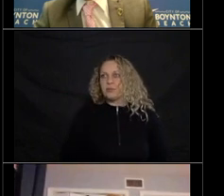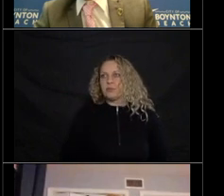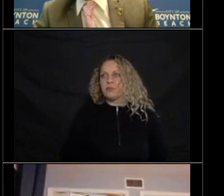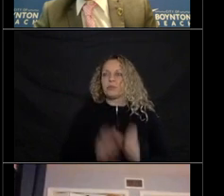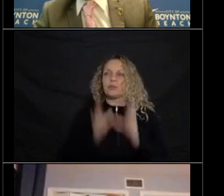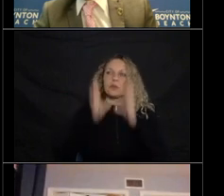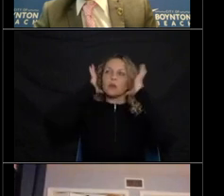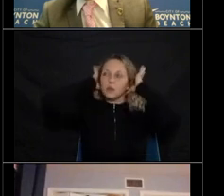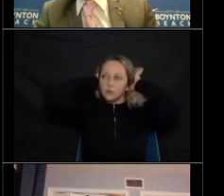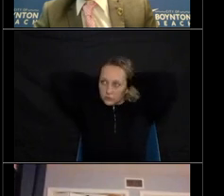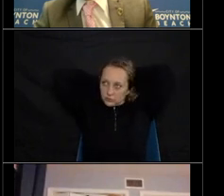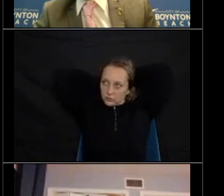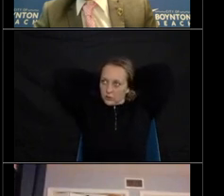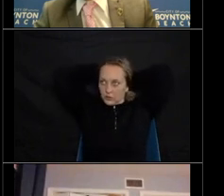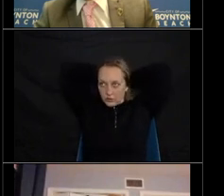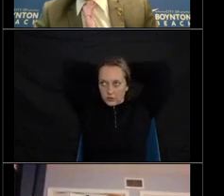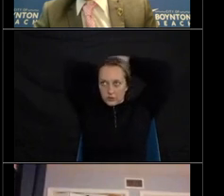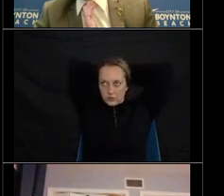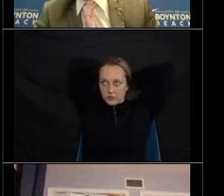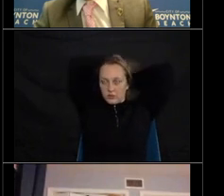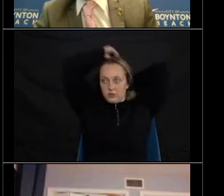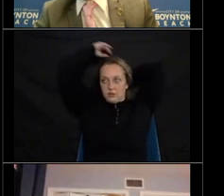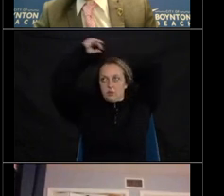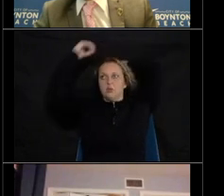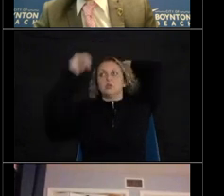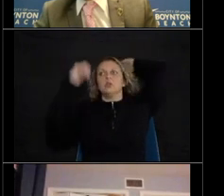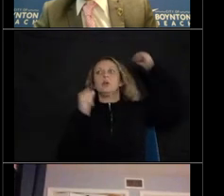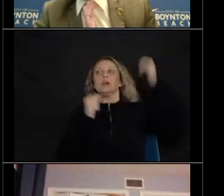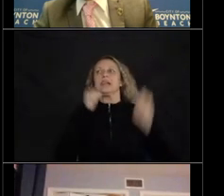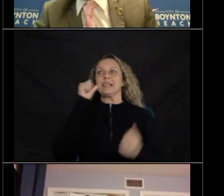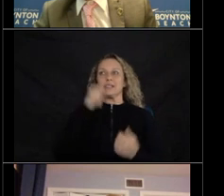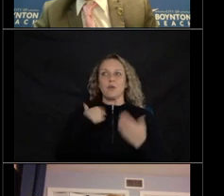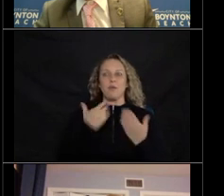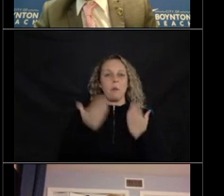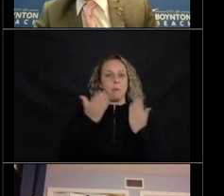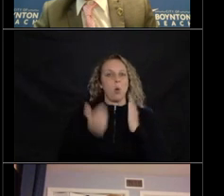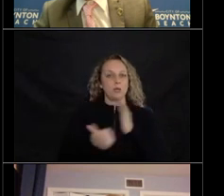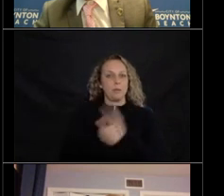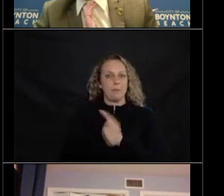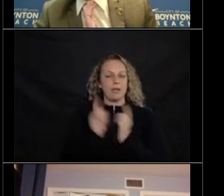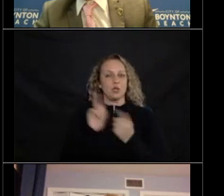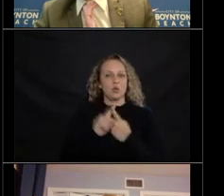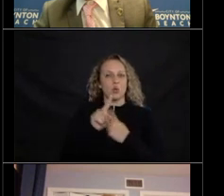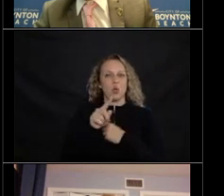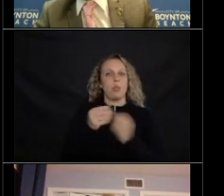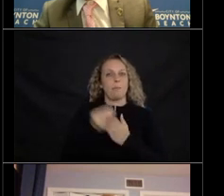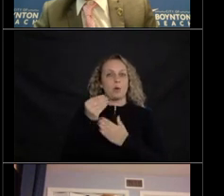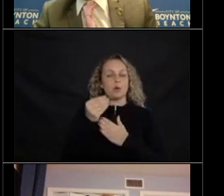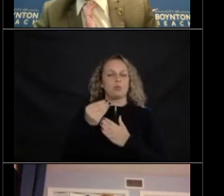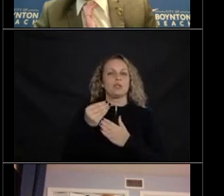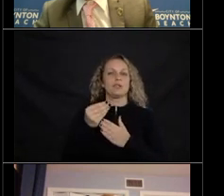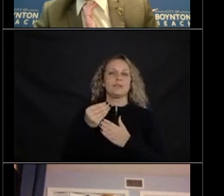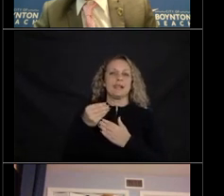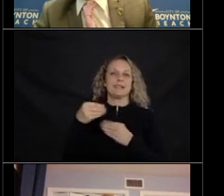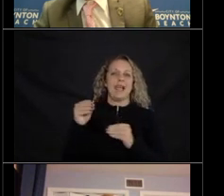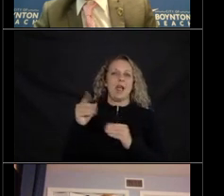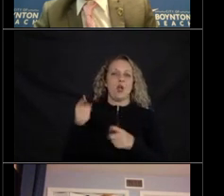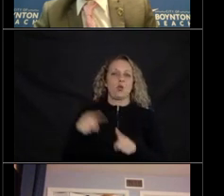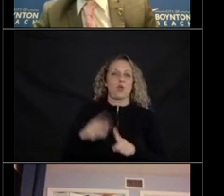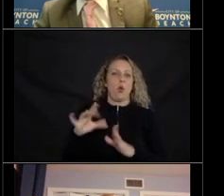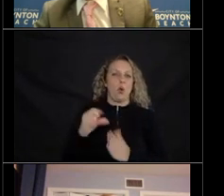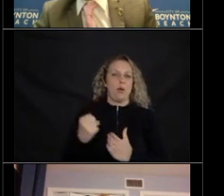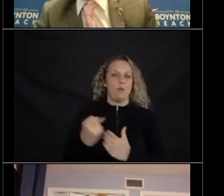So yesterday we sent over a proposed amendment. So just to be clear, this is an amendment to the purchase and sale agreement that's already been